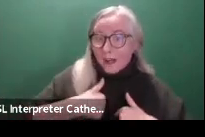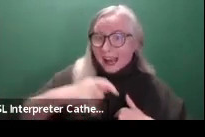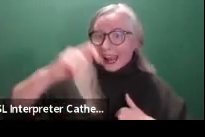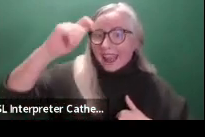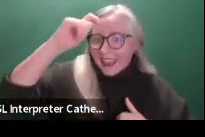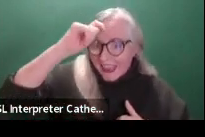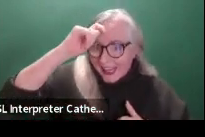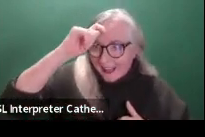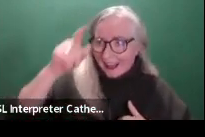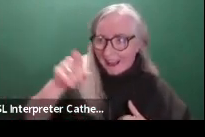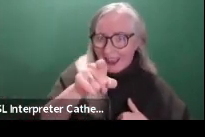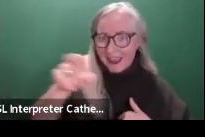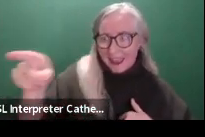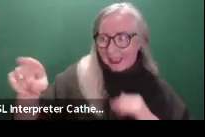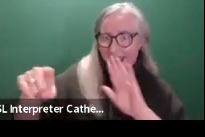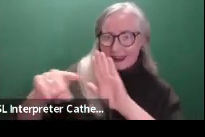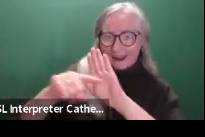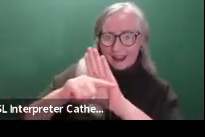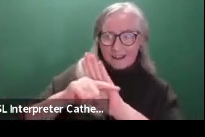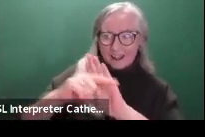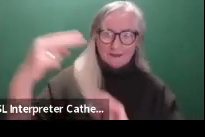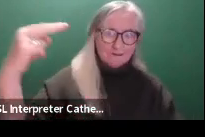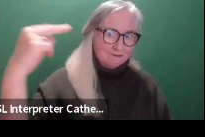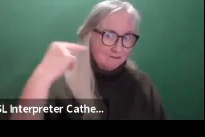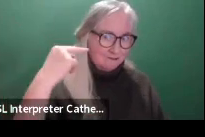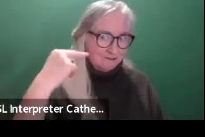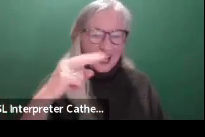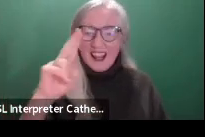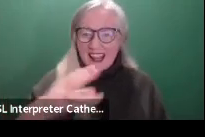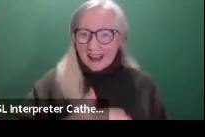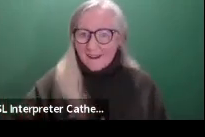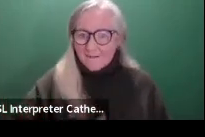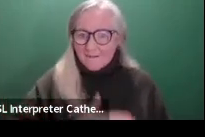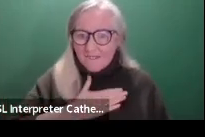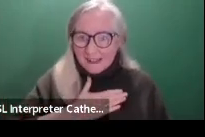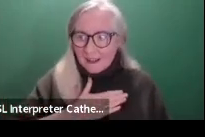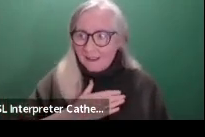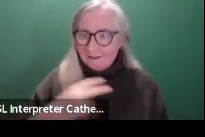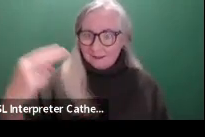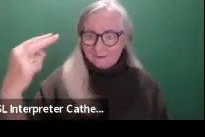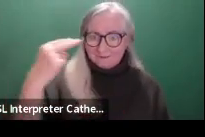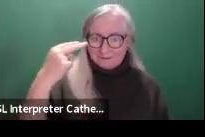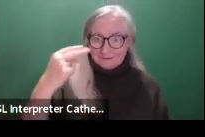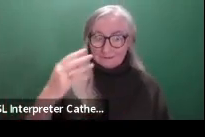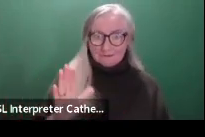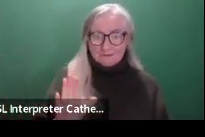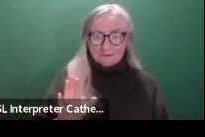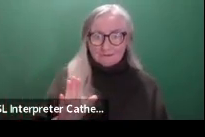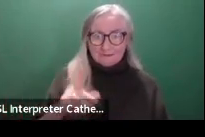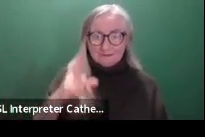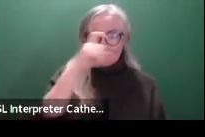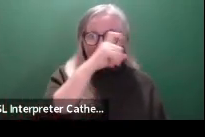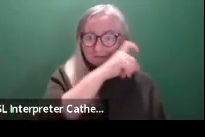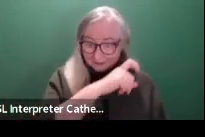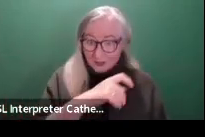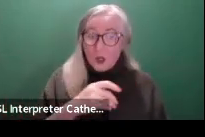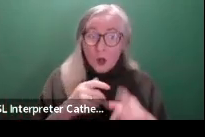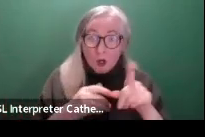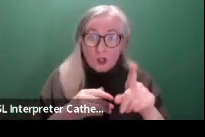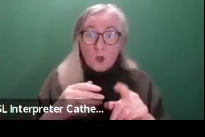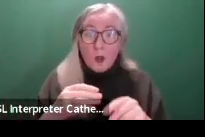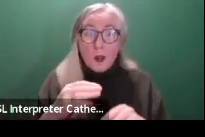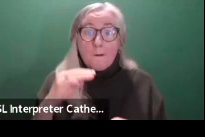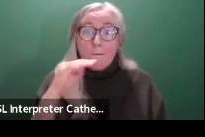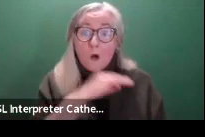are having quite a negative reaction, but it can feel like that. It can definitely feel difficult. And I really think it's important that we need to